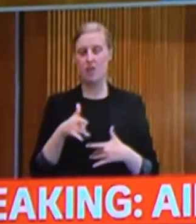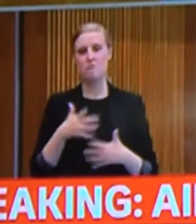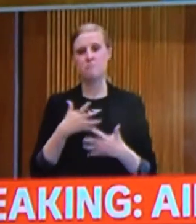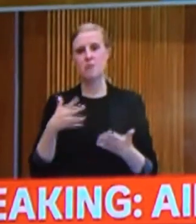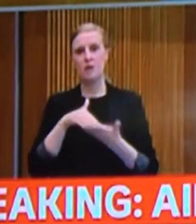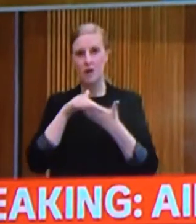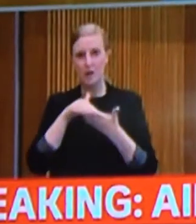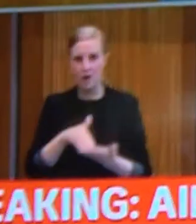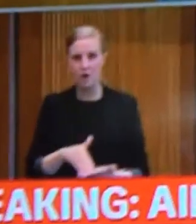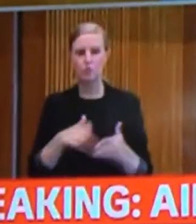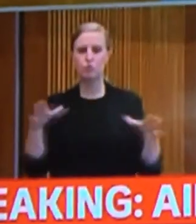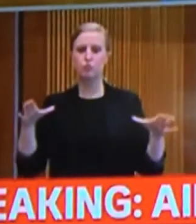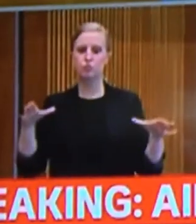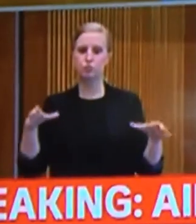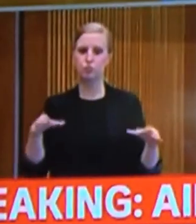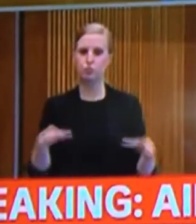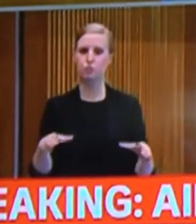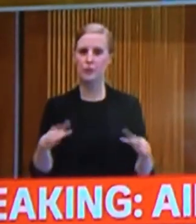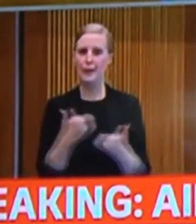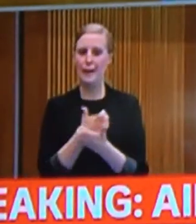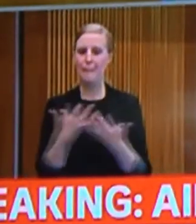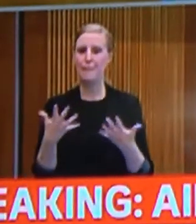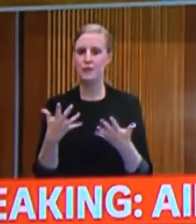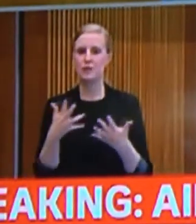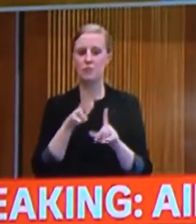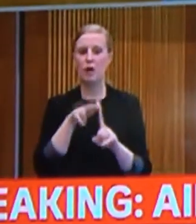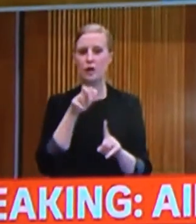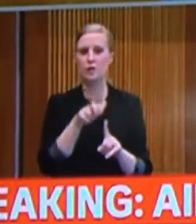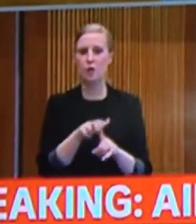they've been chasing down the contacts and the hotspots simultaneously.